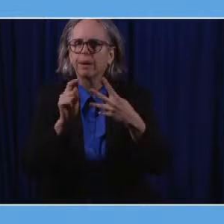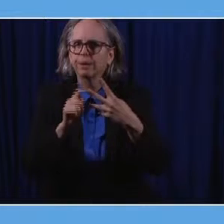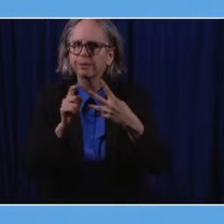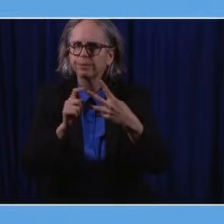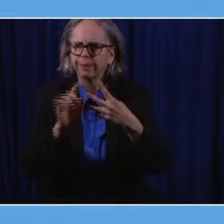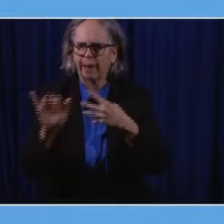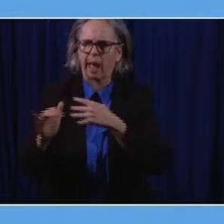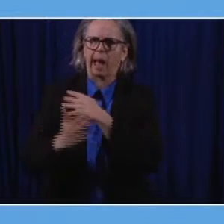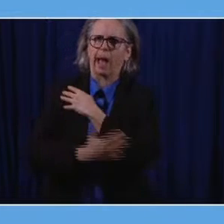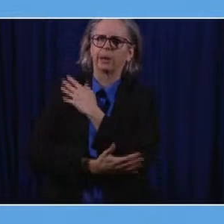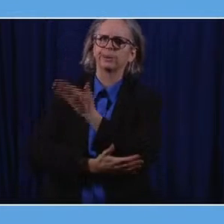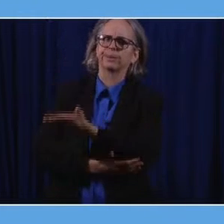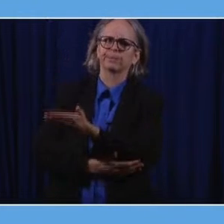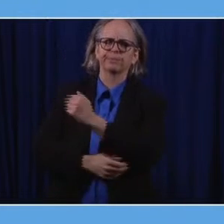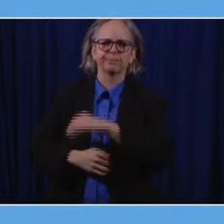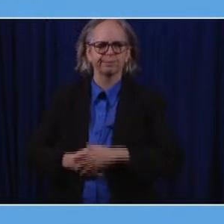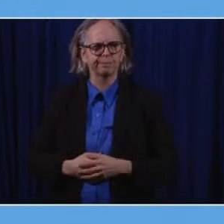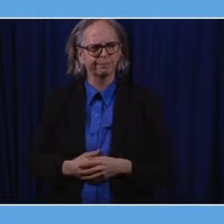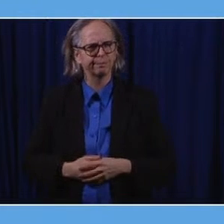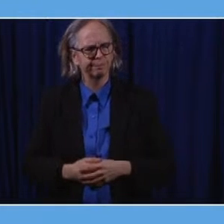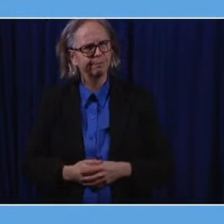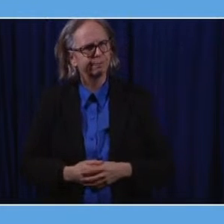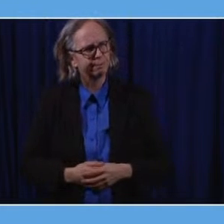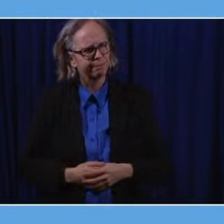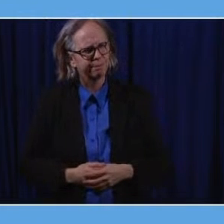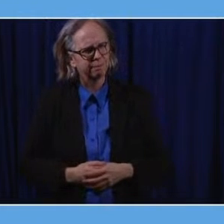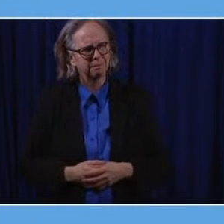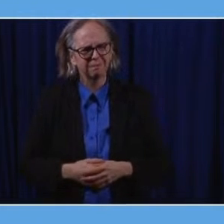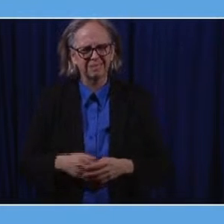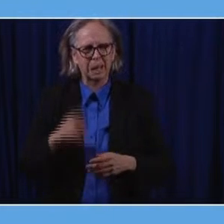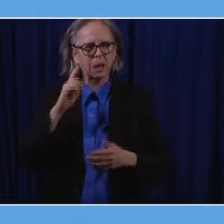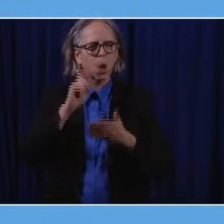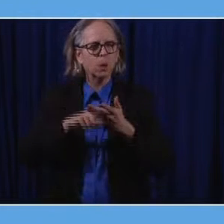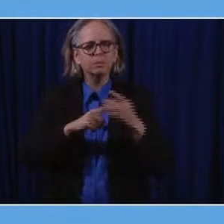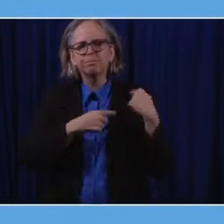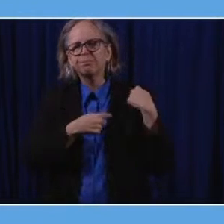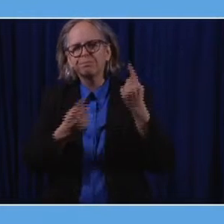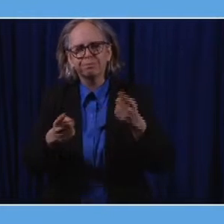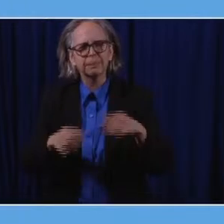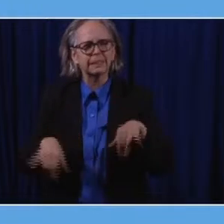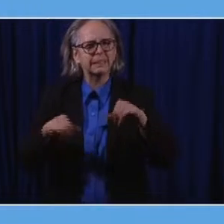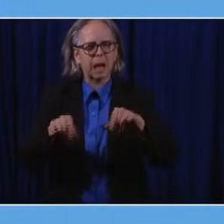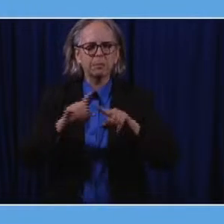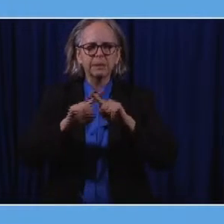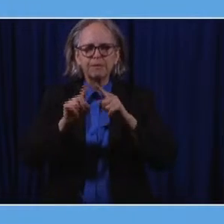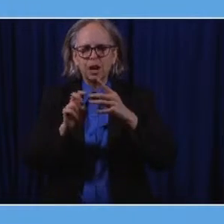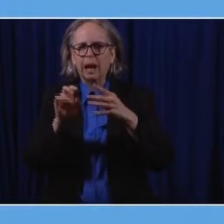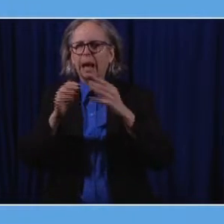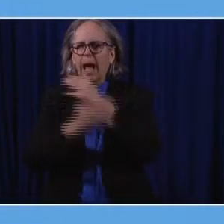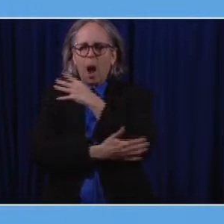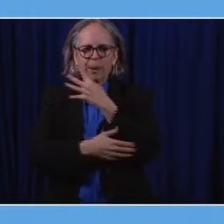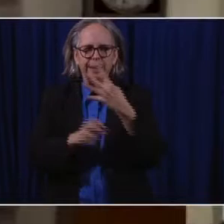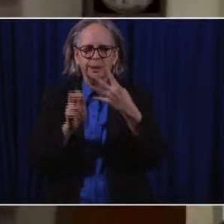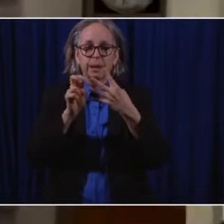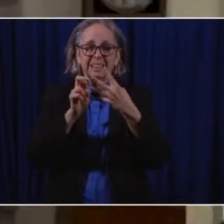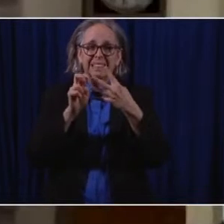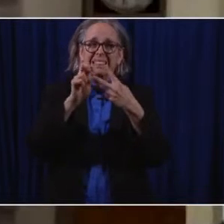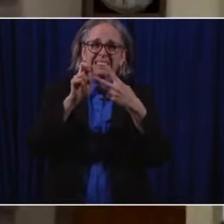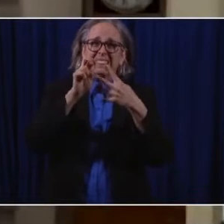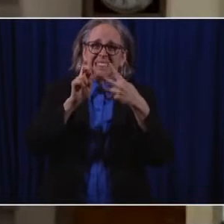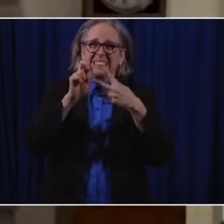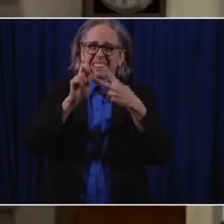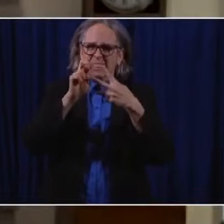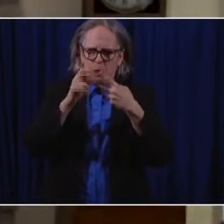list, then purple, when we're seeing worsening trends in cases and healthcare indicators.